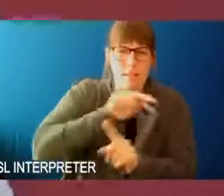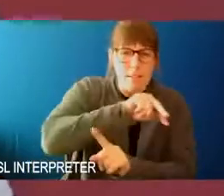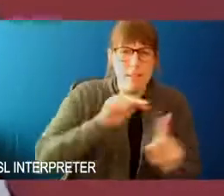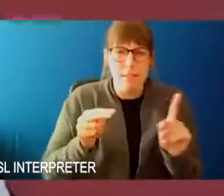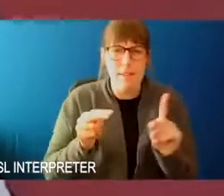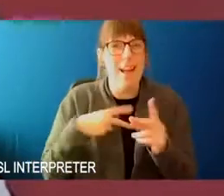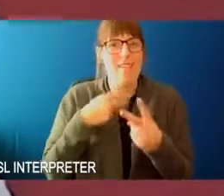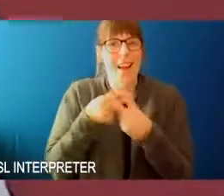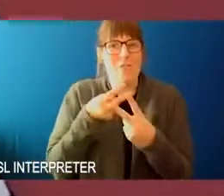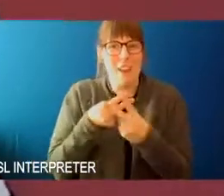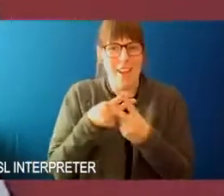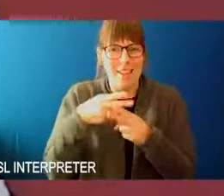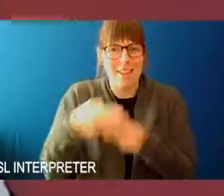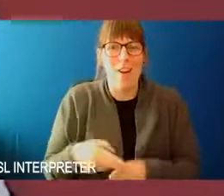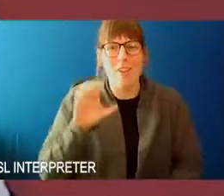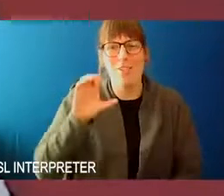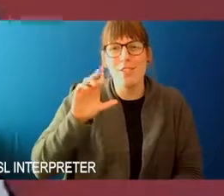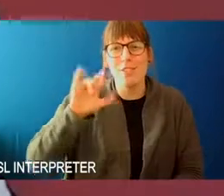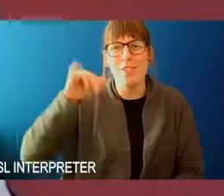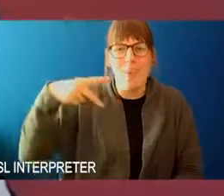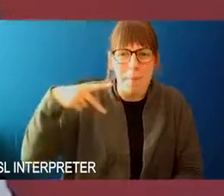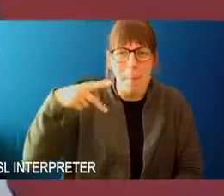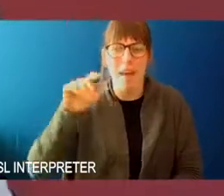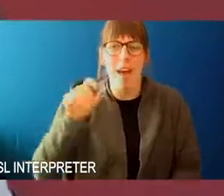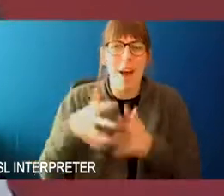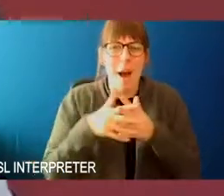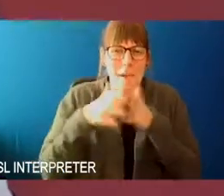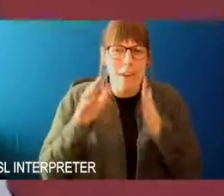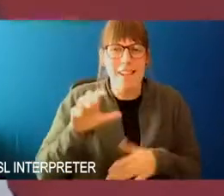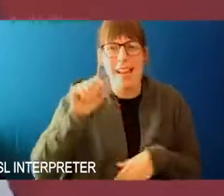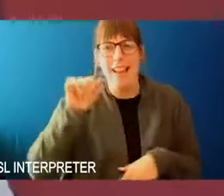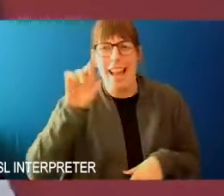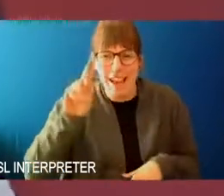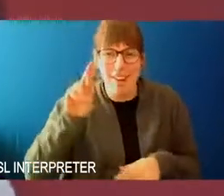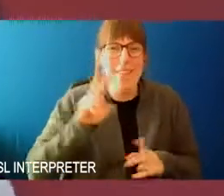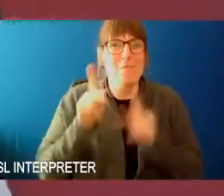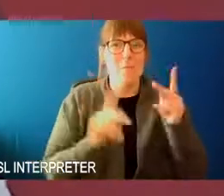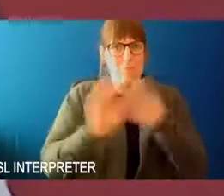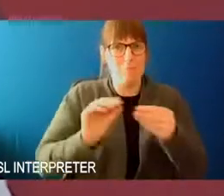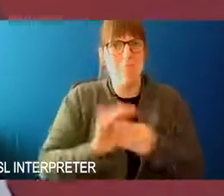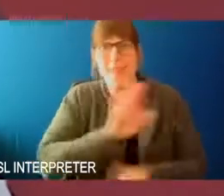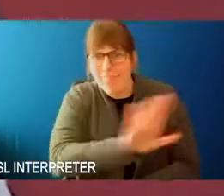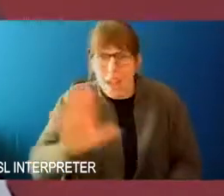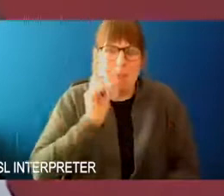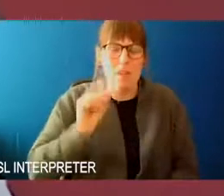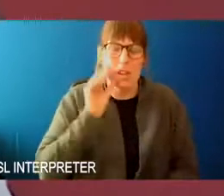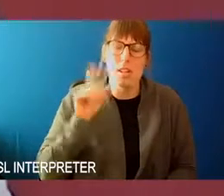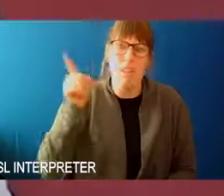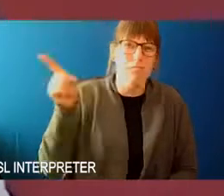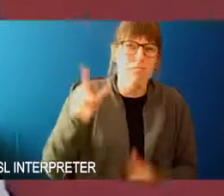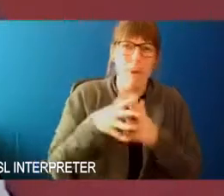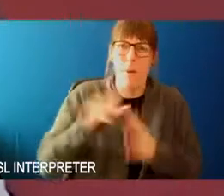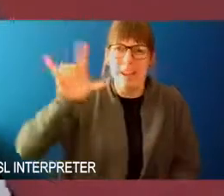own perspectives. There's a hashtag that was created called Crip American Air, where people started sharing,